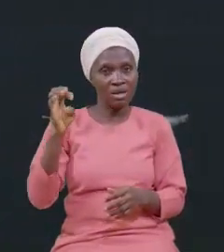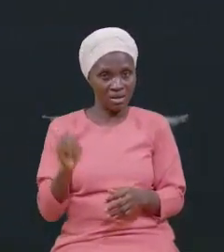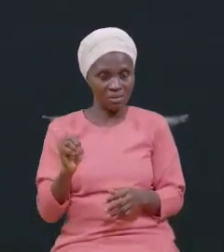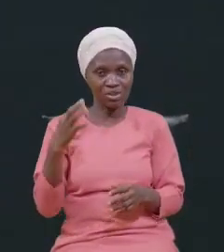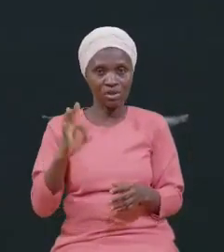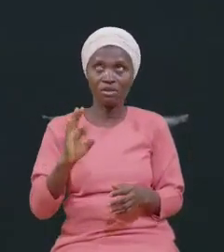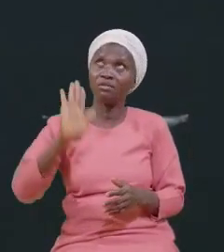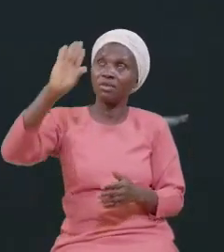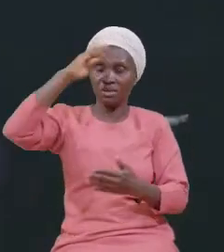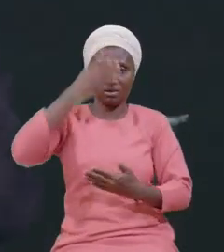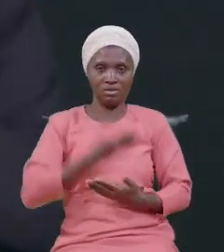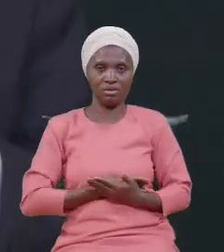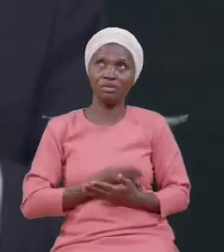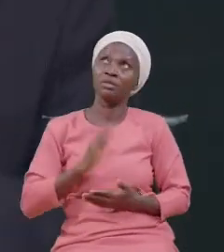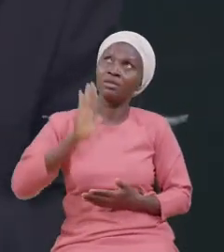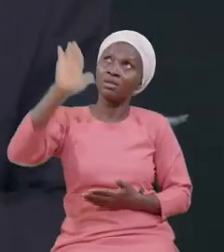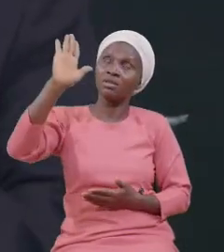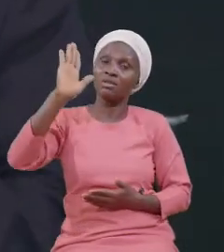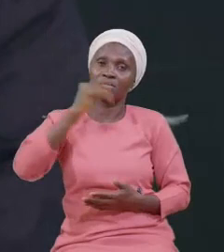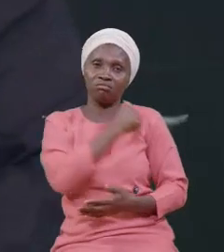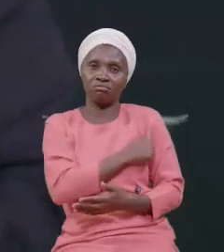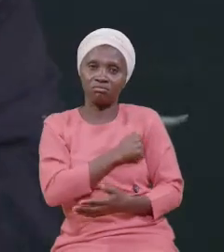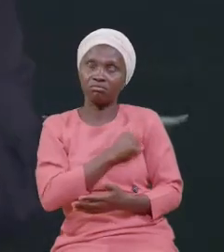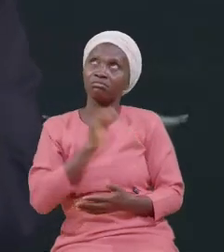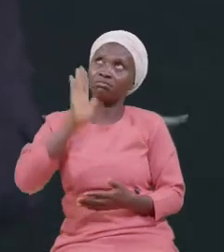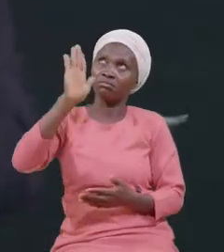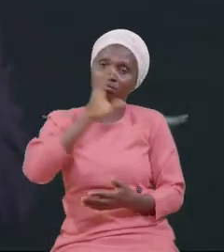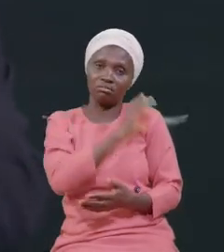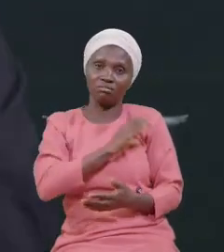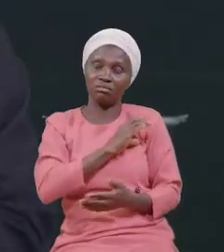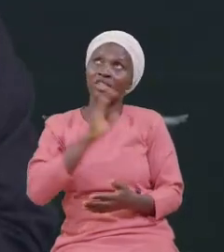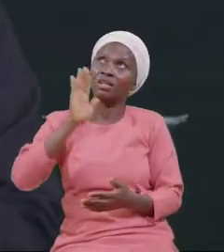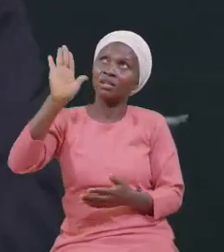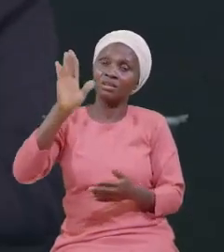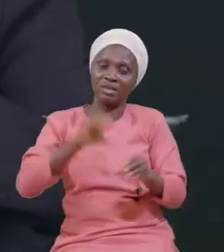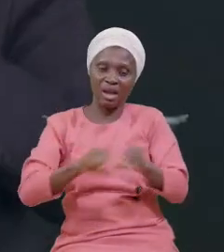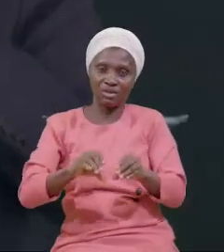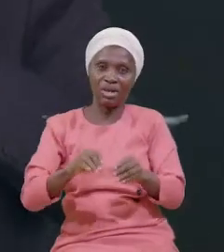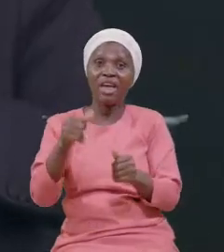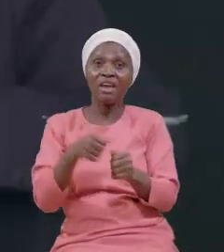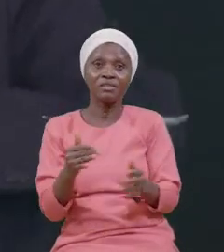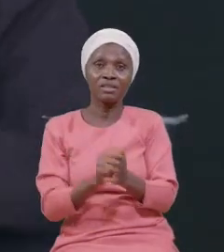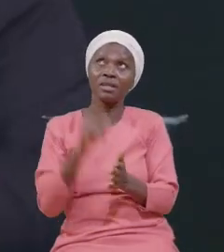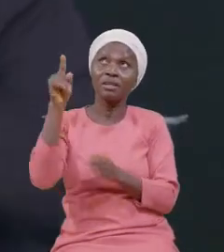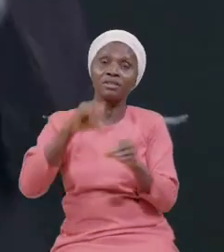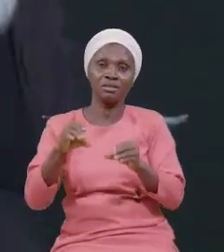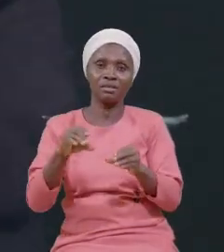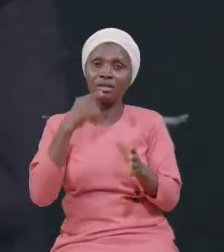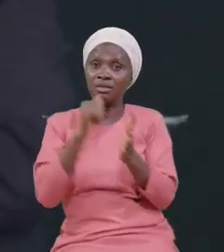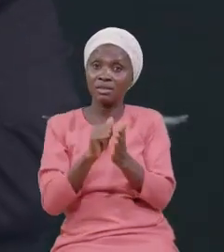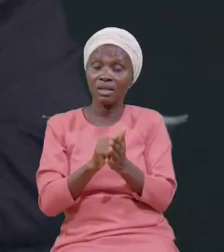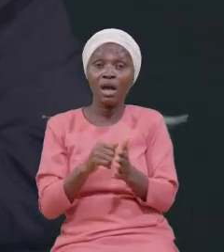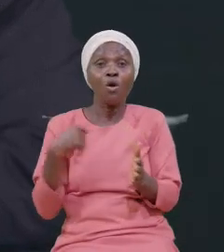his character, his action, everything that he did. He says that we might